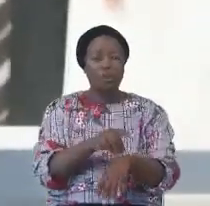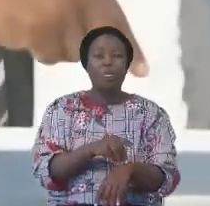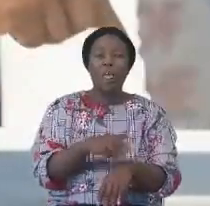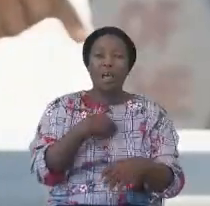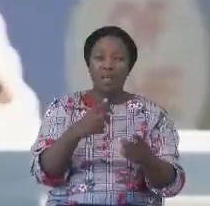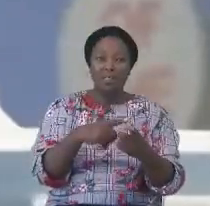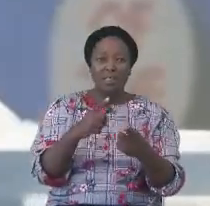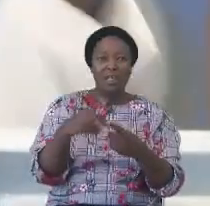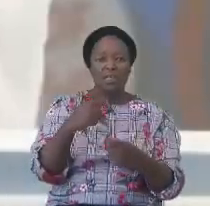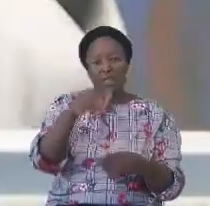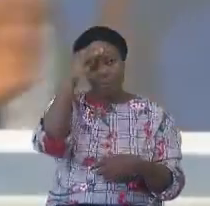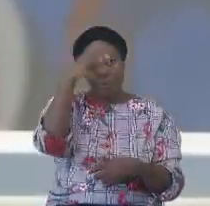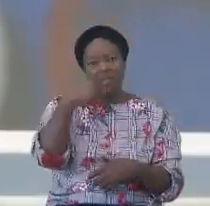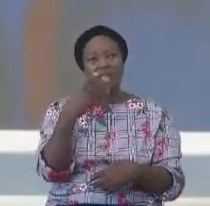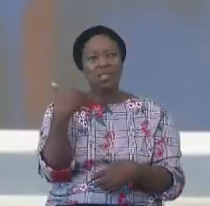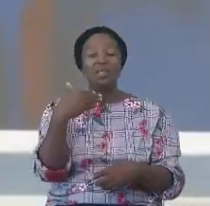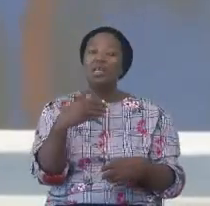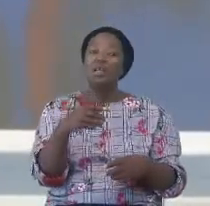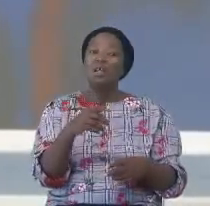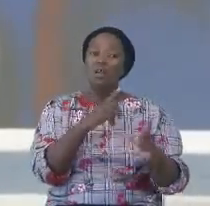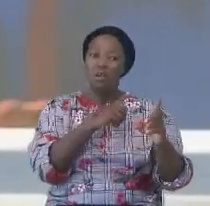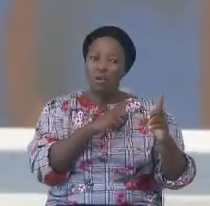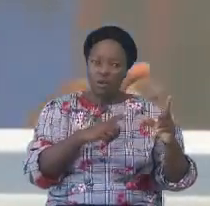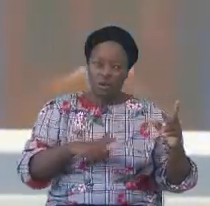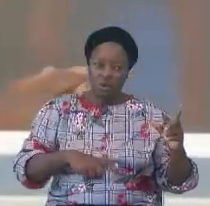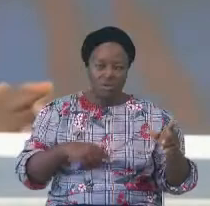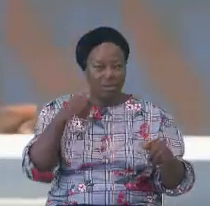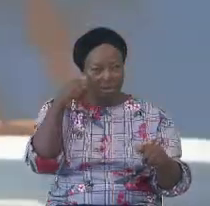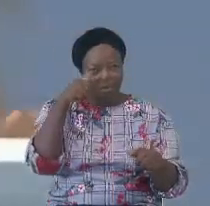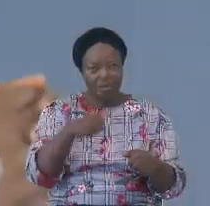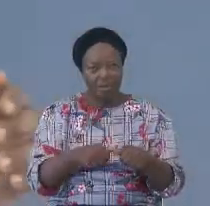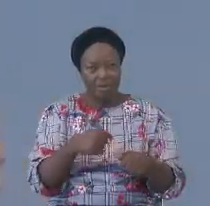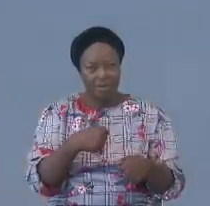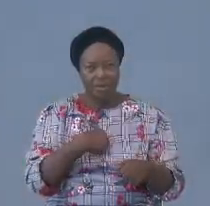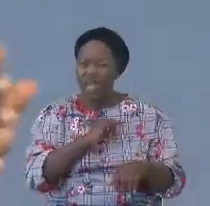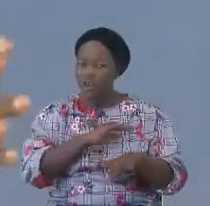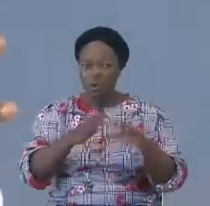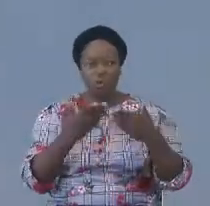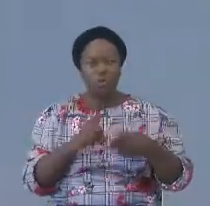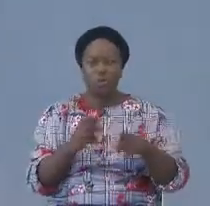and come into thy kingdom. And then the man